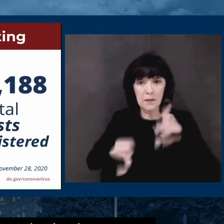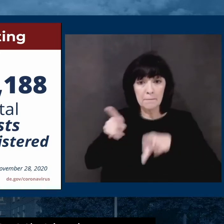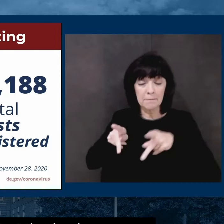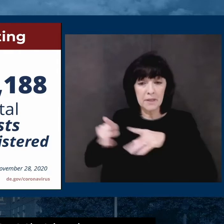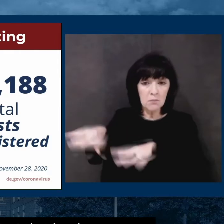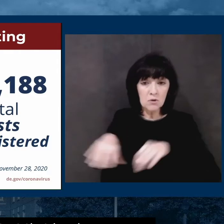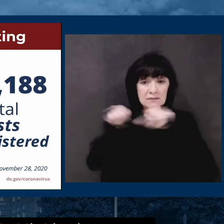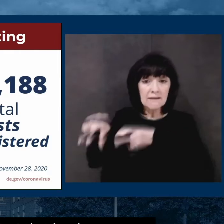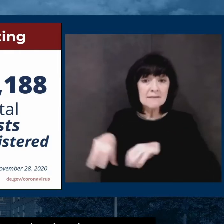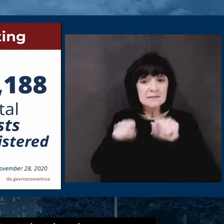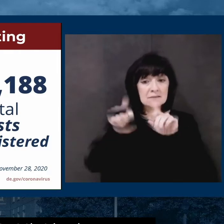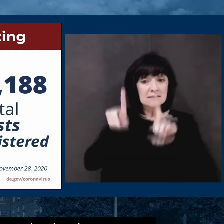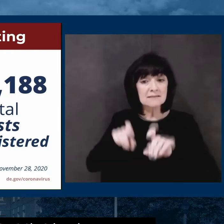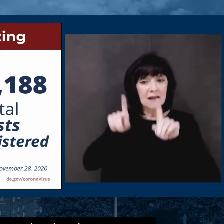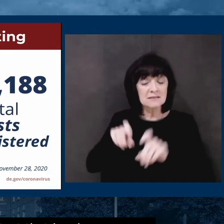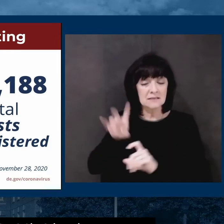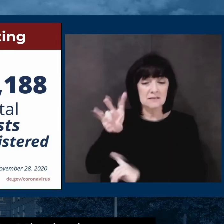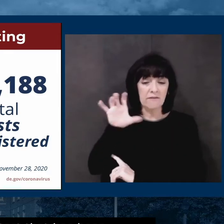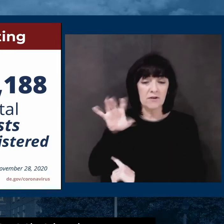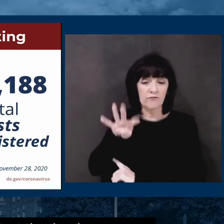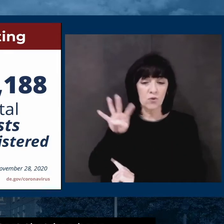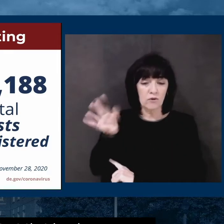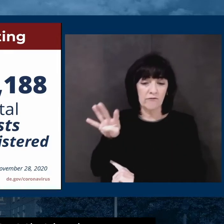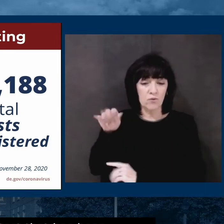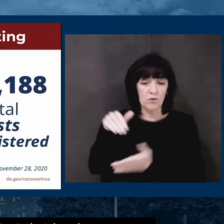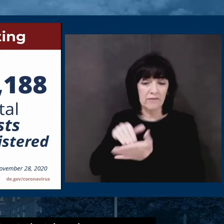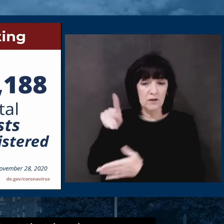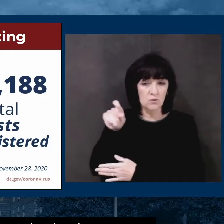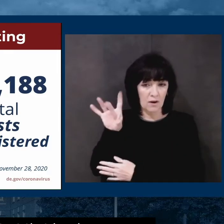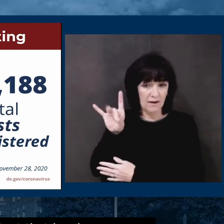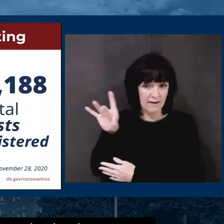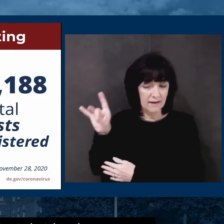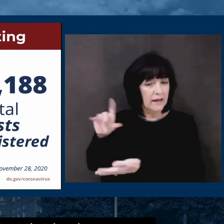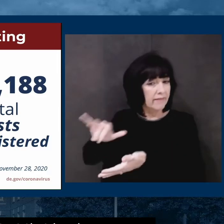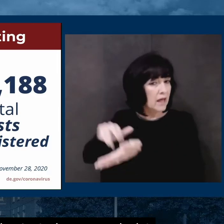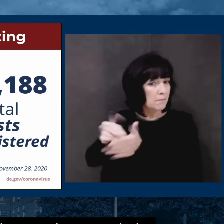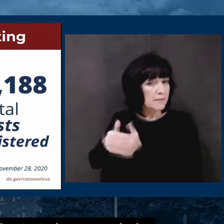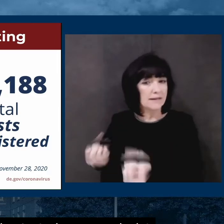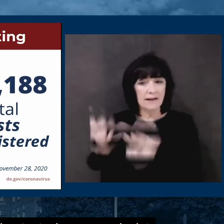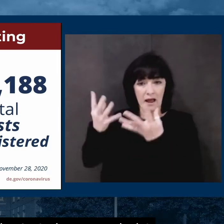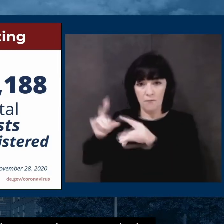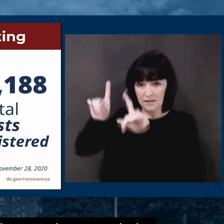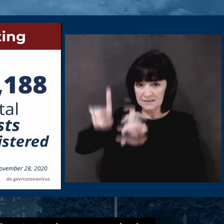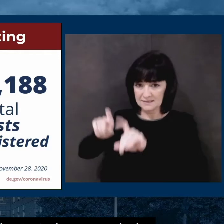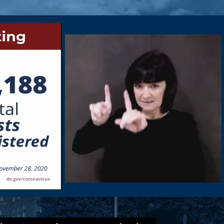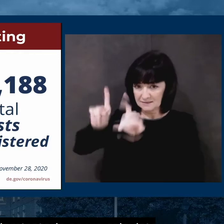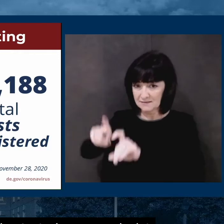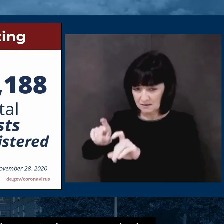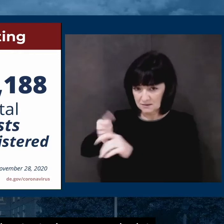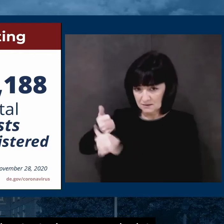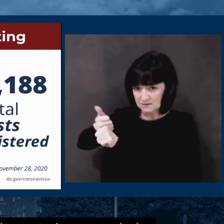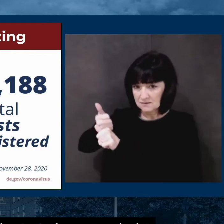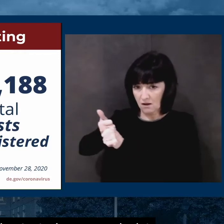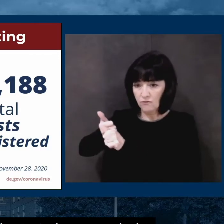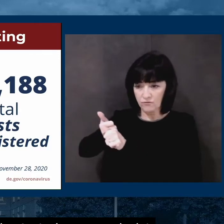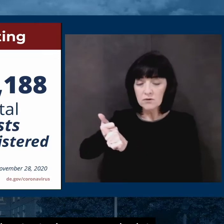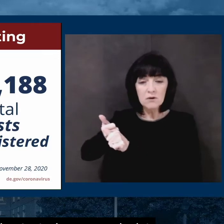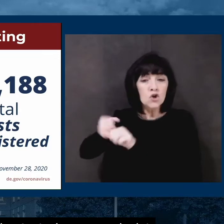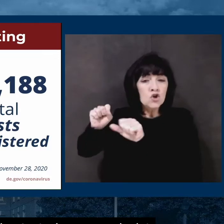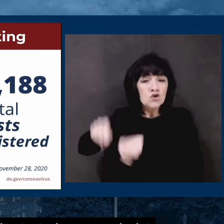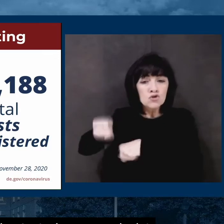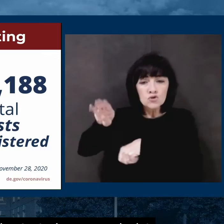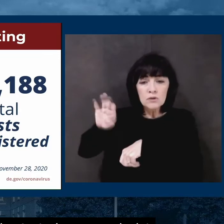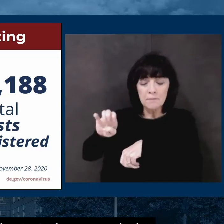denominators as we calculate the percent positive of tests that are administered and persons that are administered